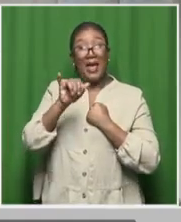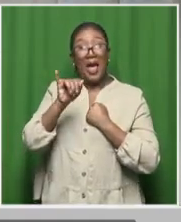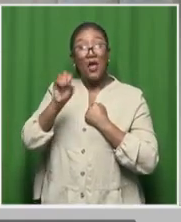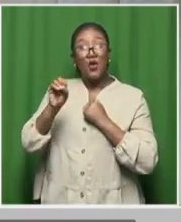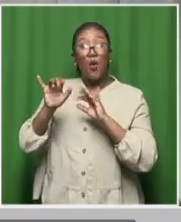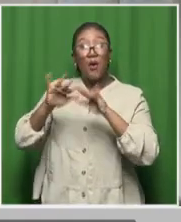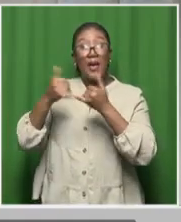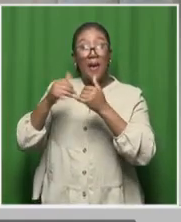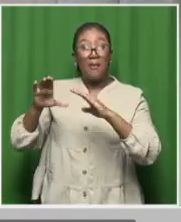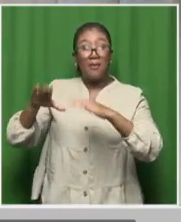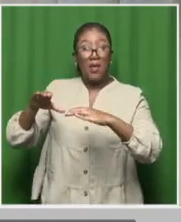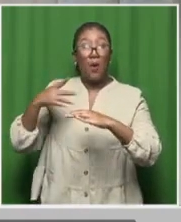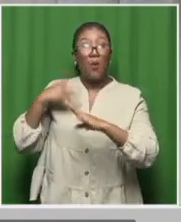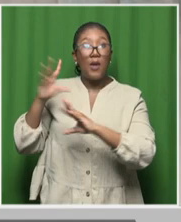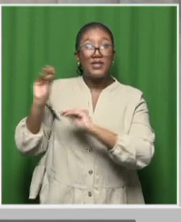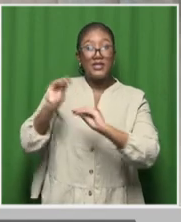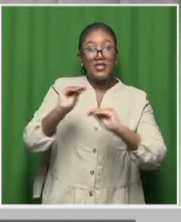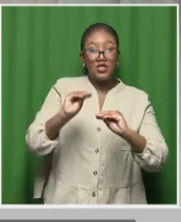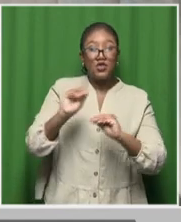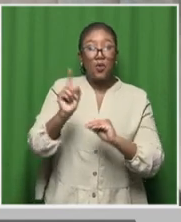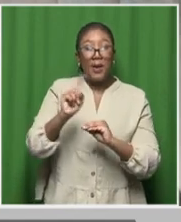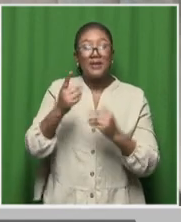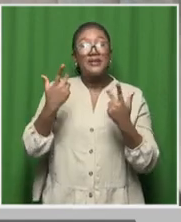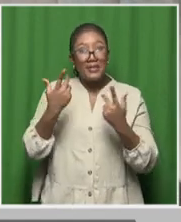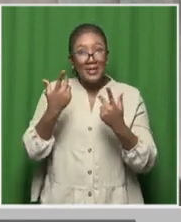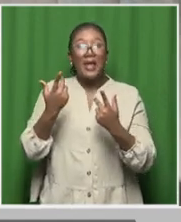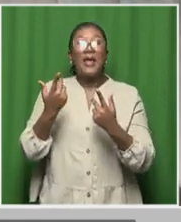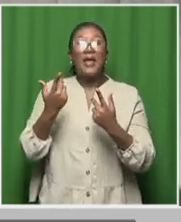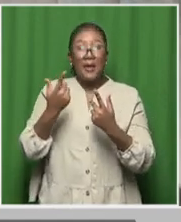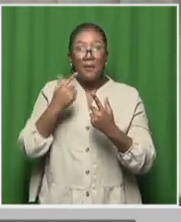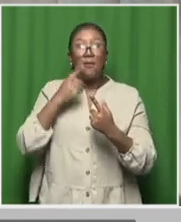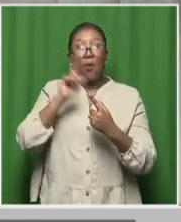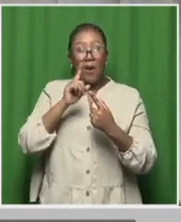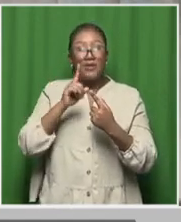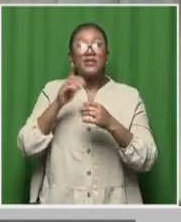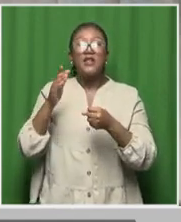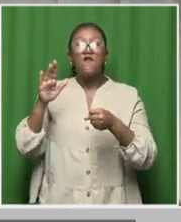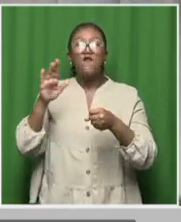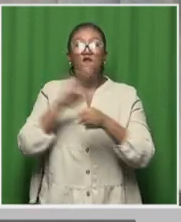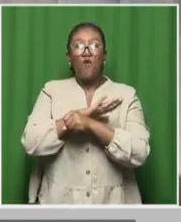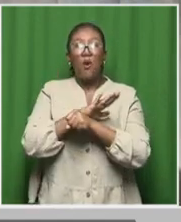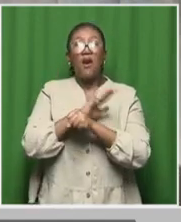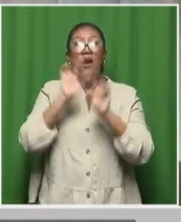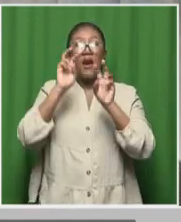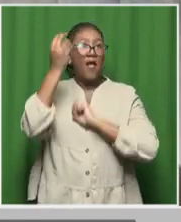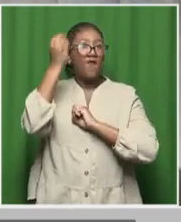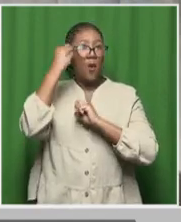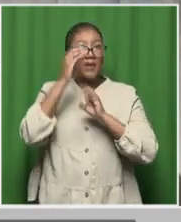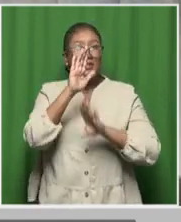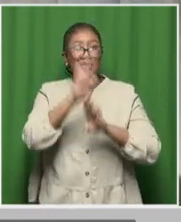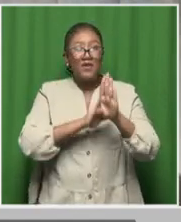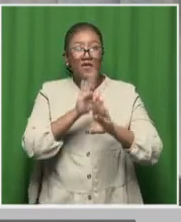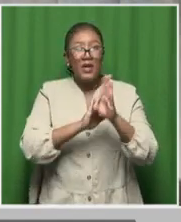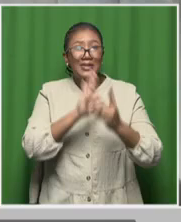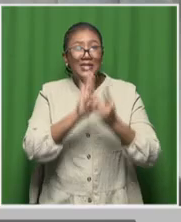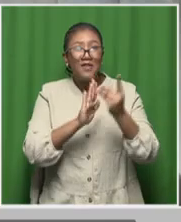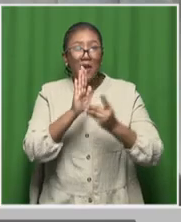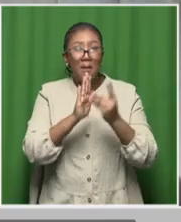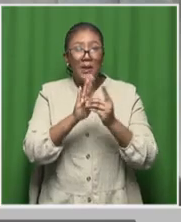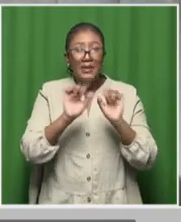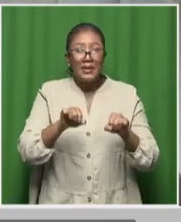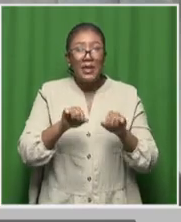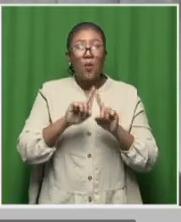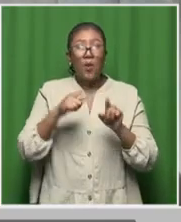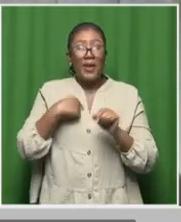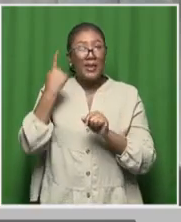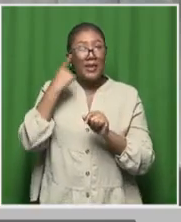what we what we've been teaching is fullstack web development and uh it took us a long time to figure out what data science curriculum we need to like